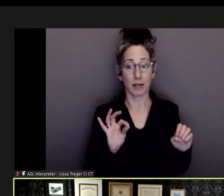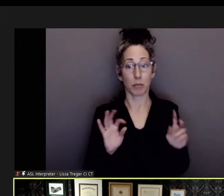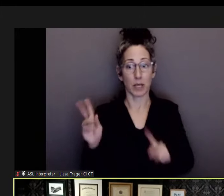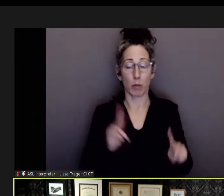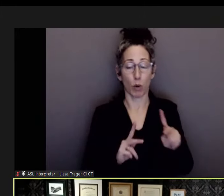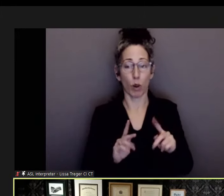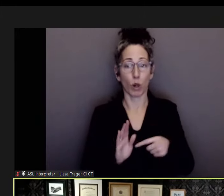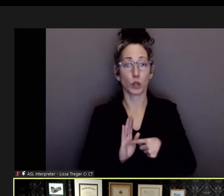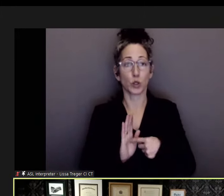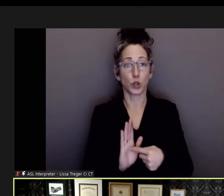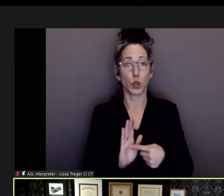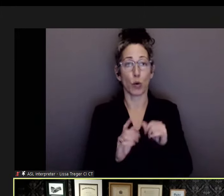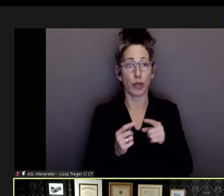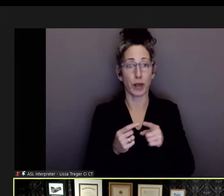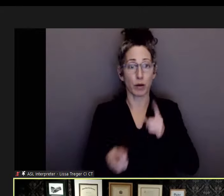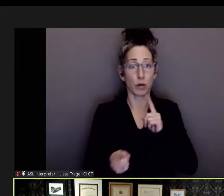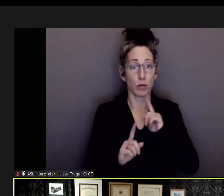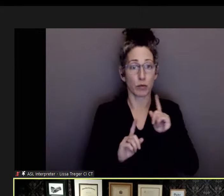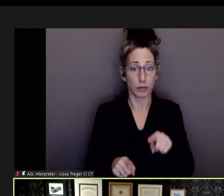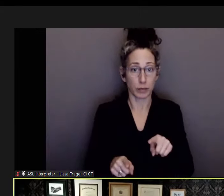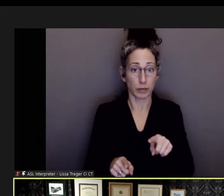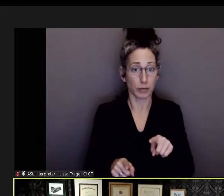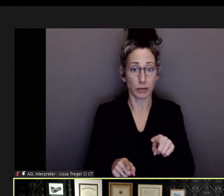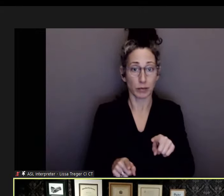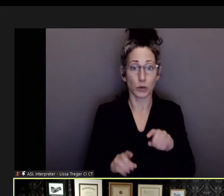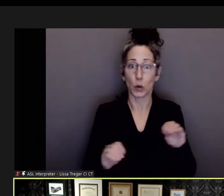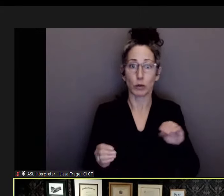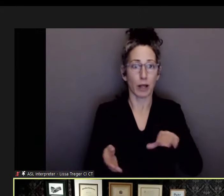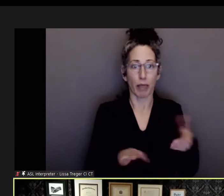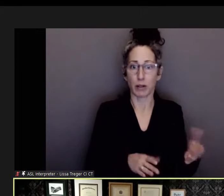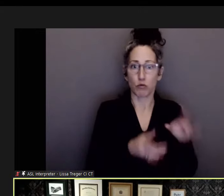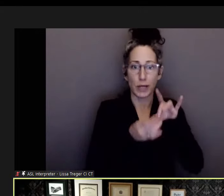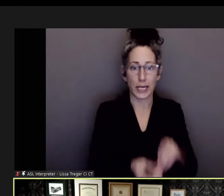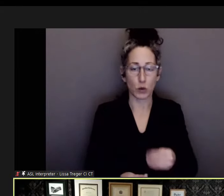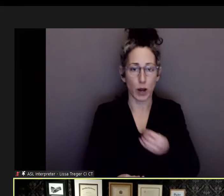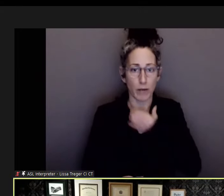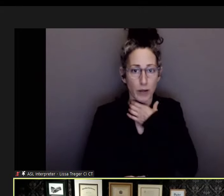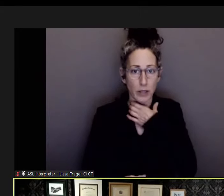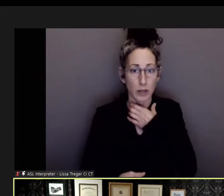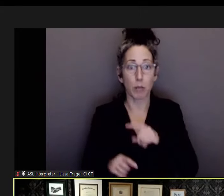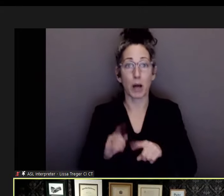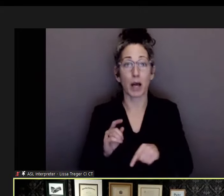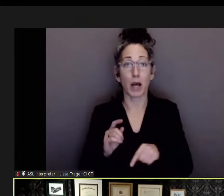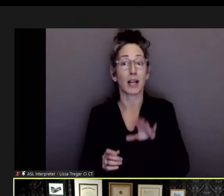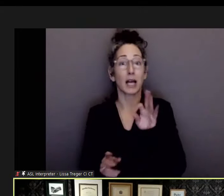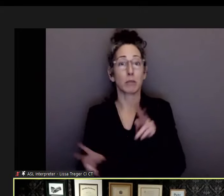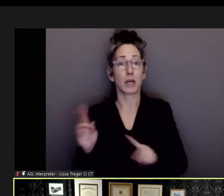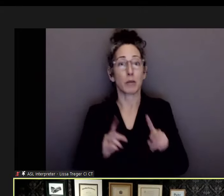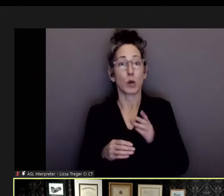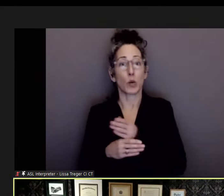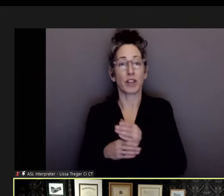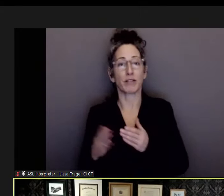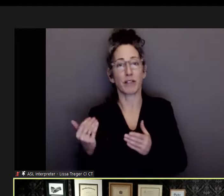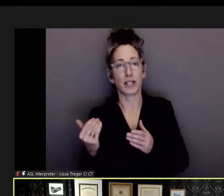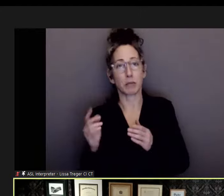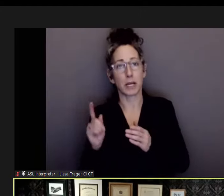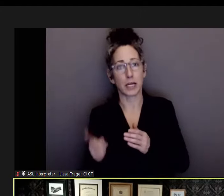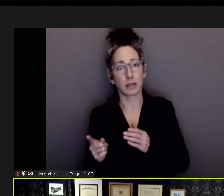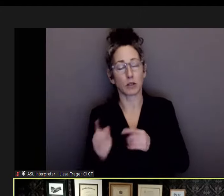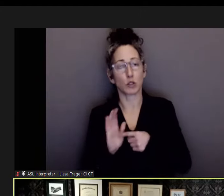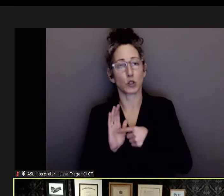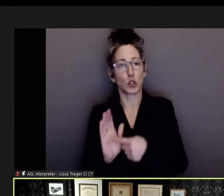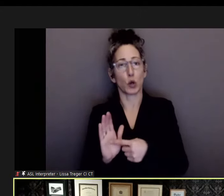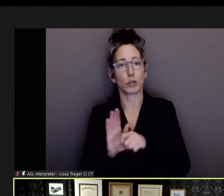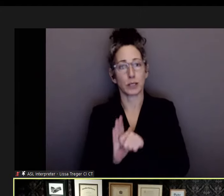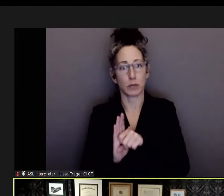vaccination, and no anaphylaxis-related deaths were reported. And why that's important is that per CDC guidance for